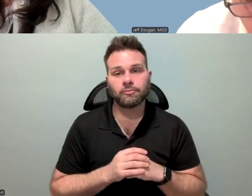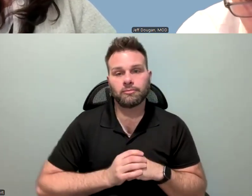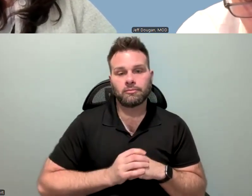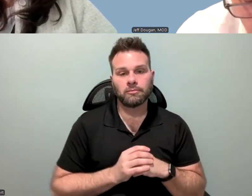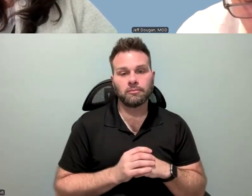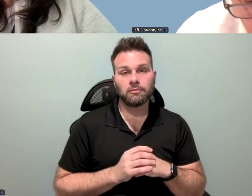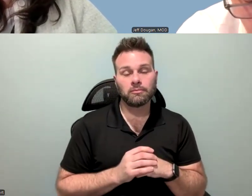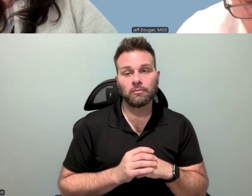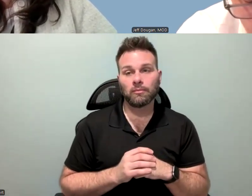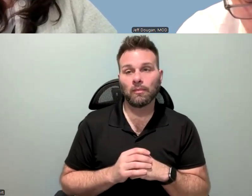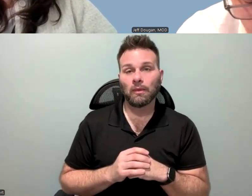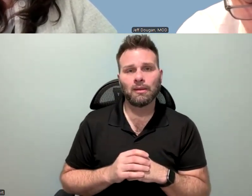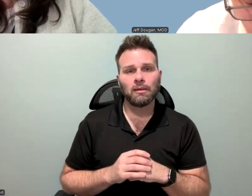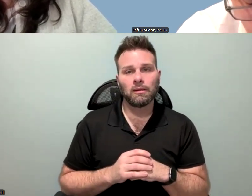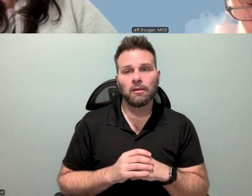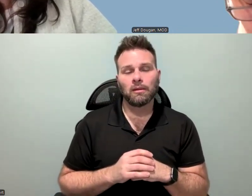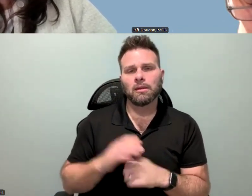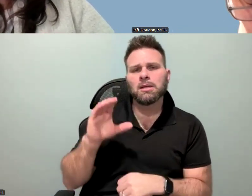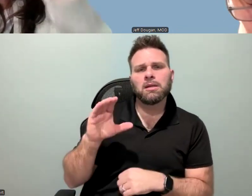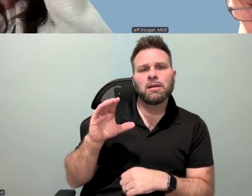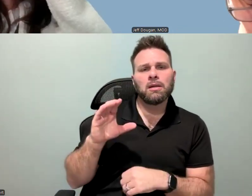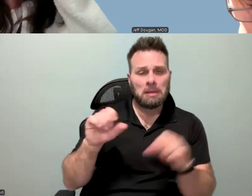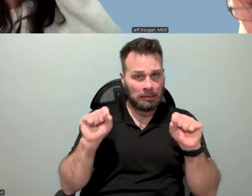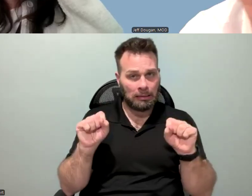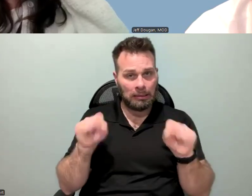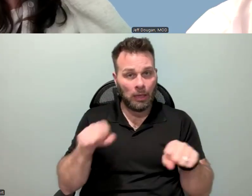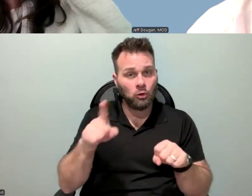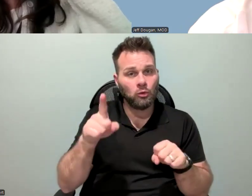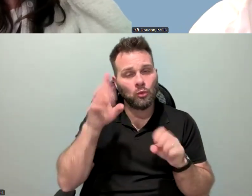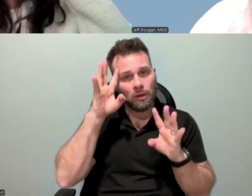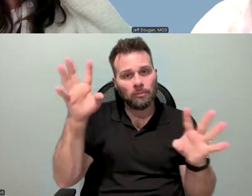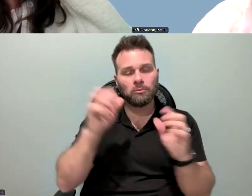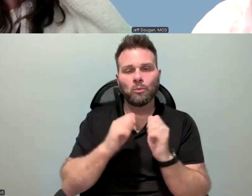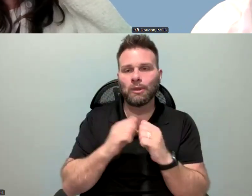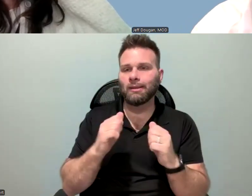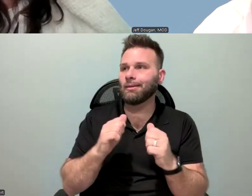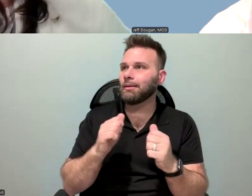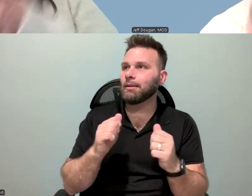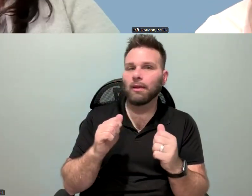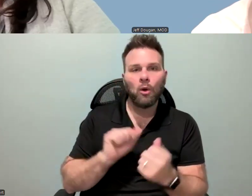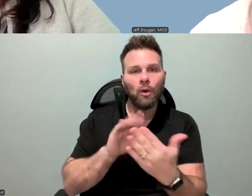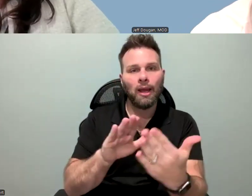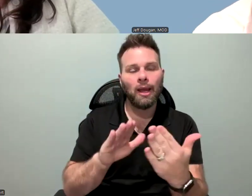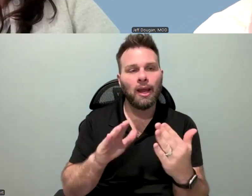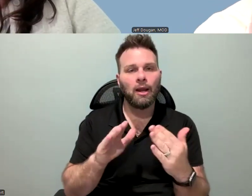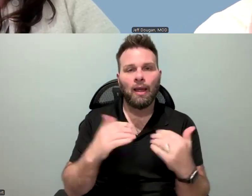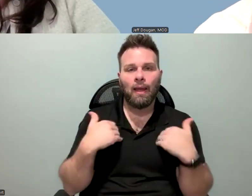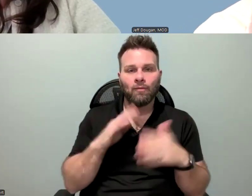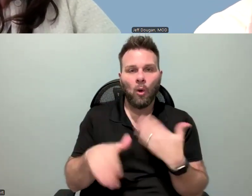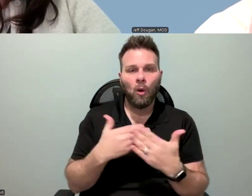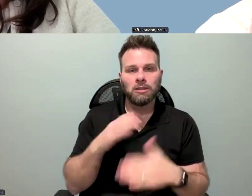the CODs to connect, like an email that goes to all the CODs? Jeff, do you want to talk about our